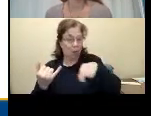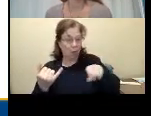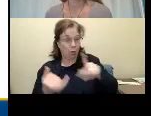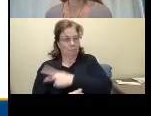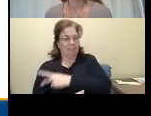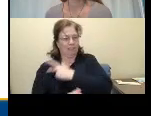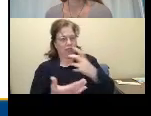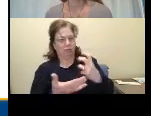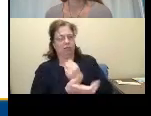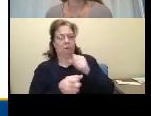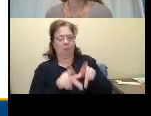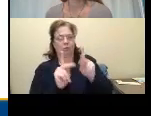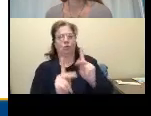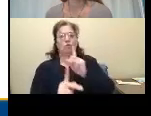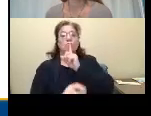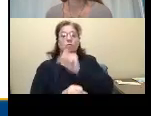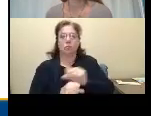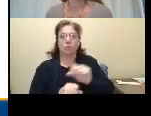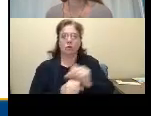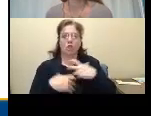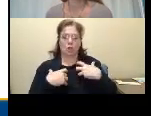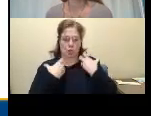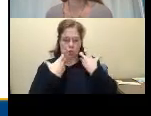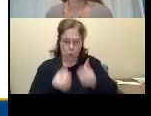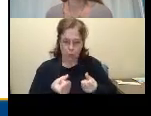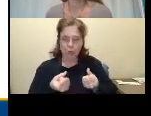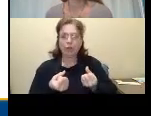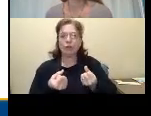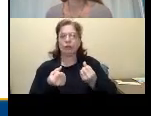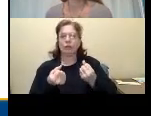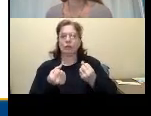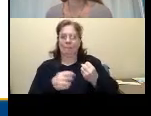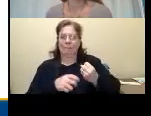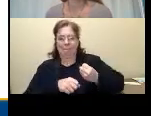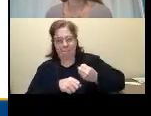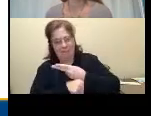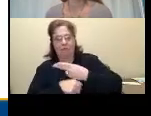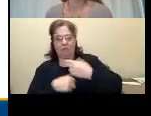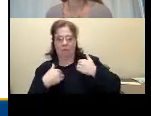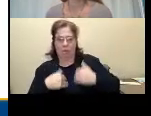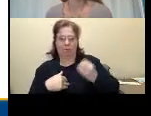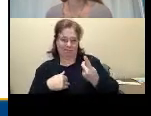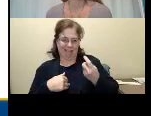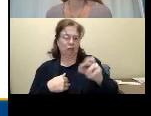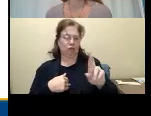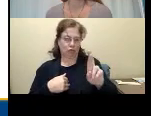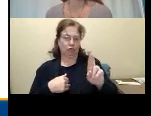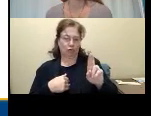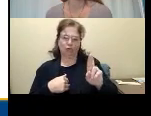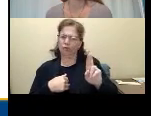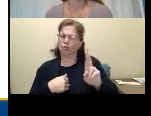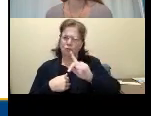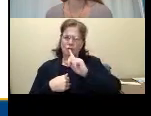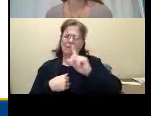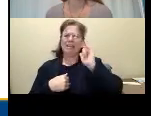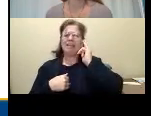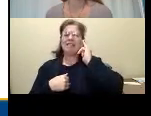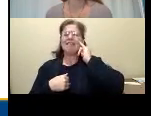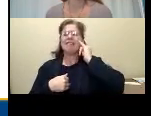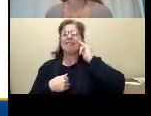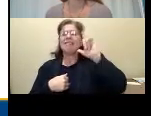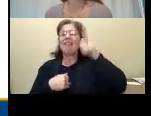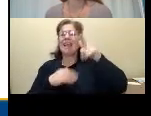a real chance for a cure, a real chance to beat lung cancer, which is very difficult if you have a late